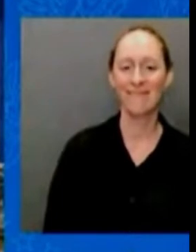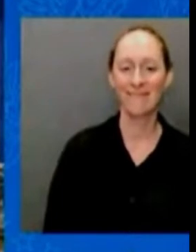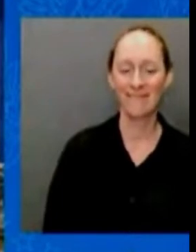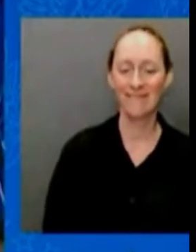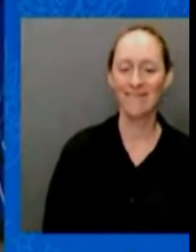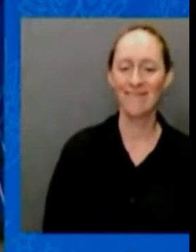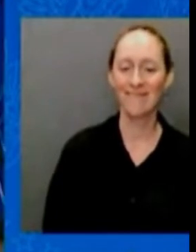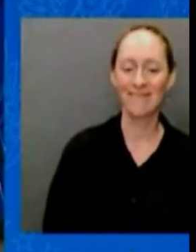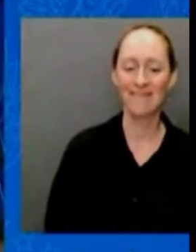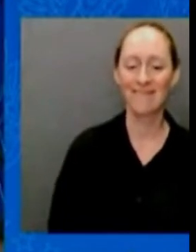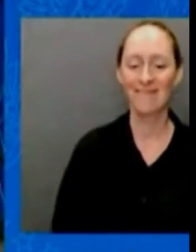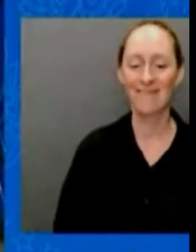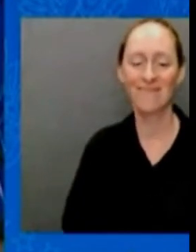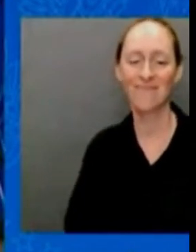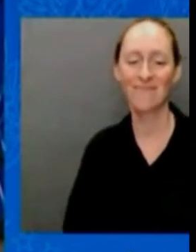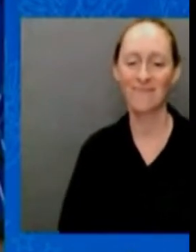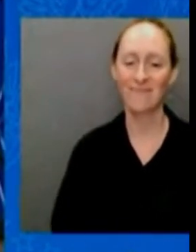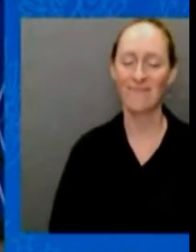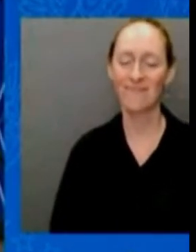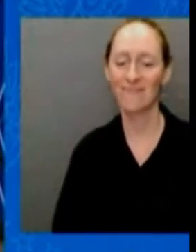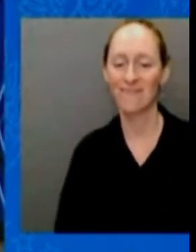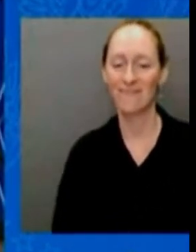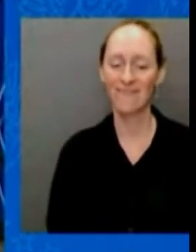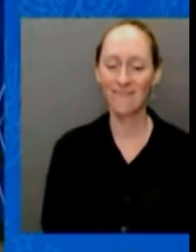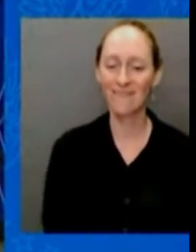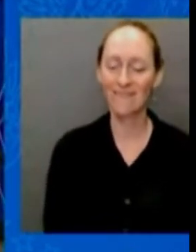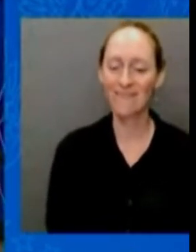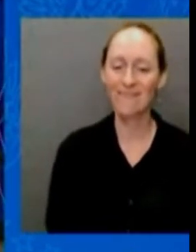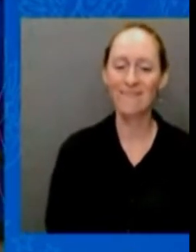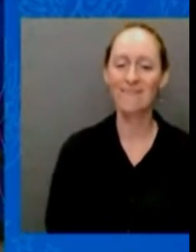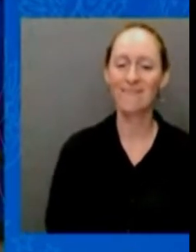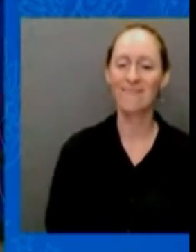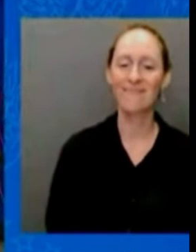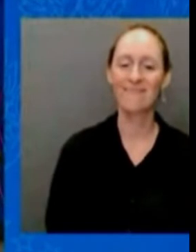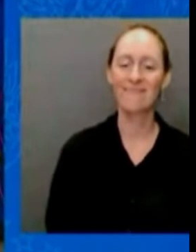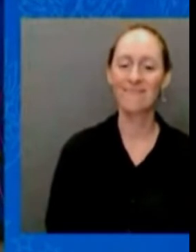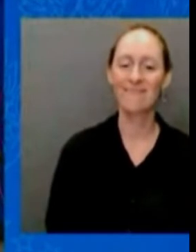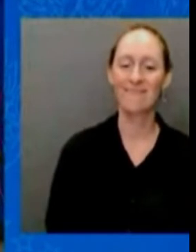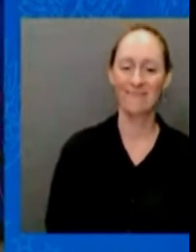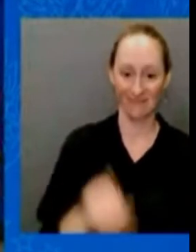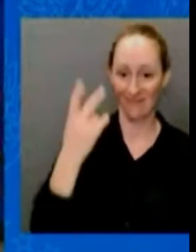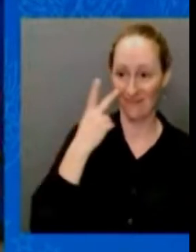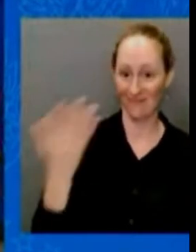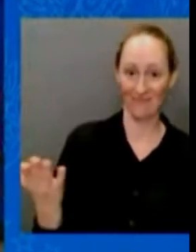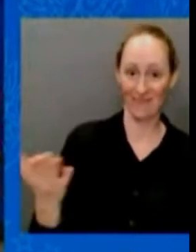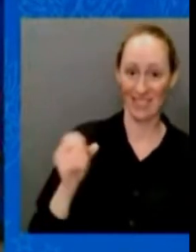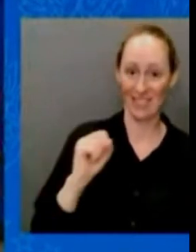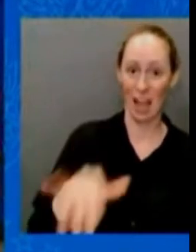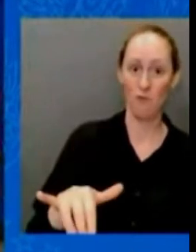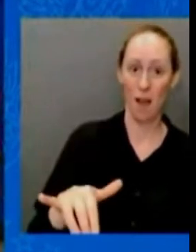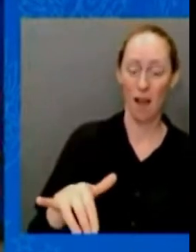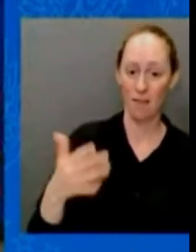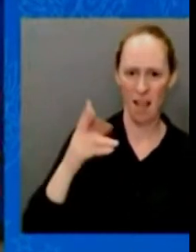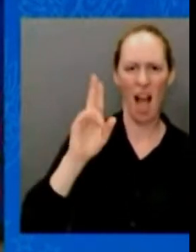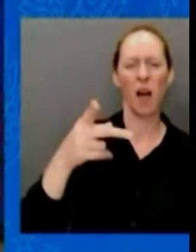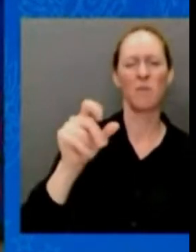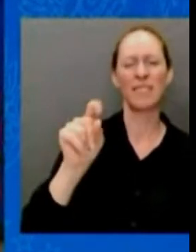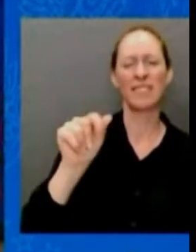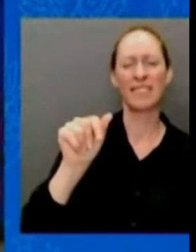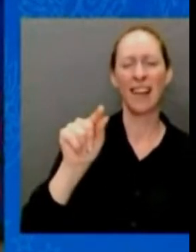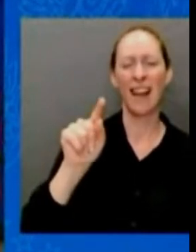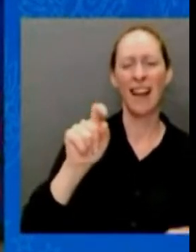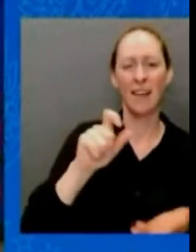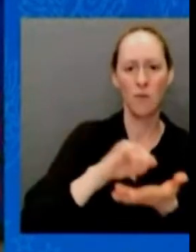Transformational can describe now what is happening here in Syracuse, in upstate New York, and in America. This is